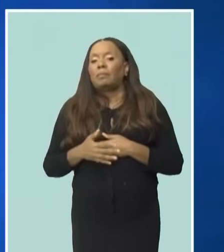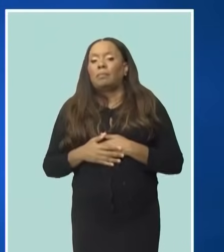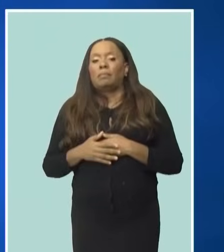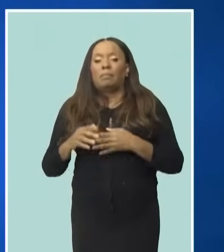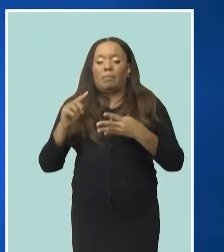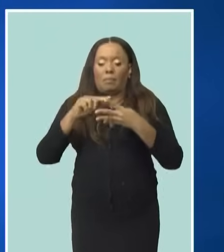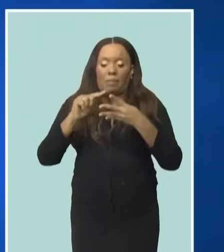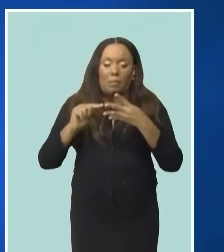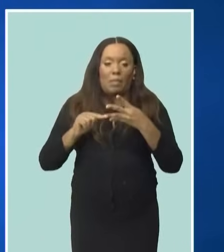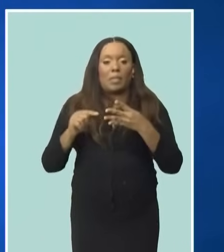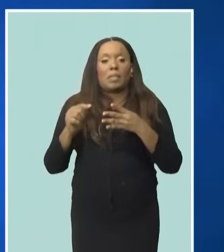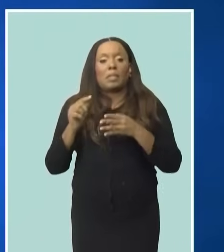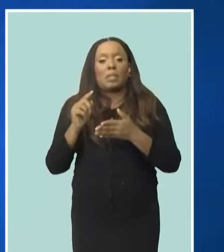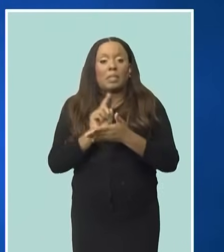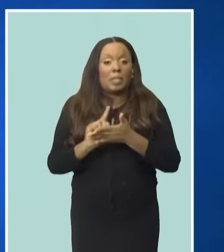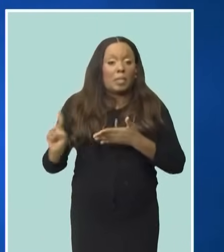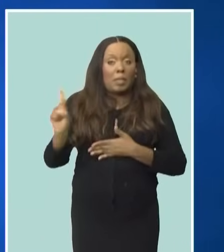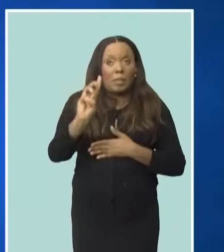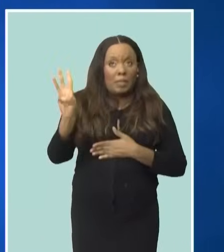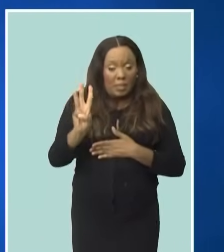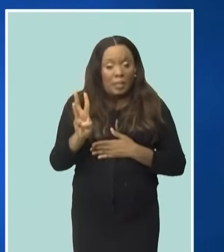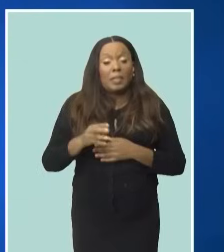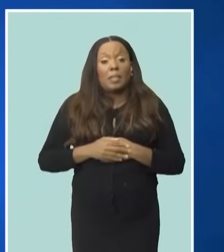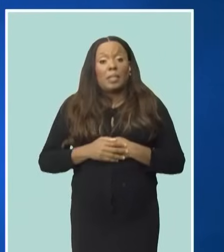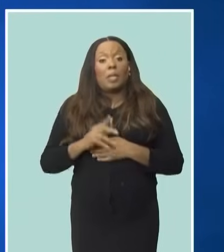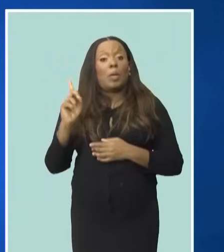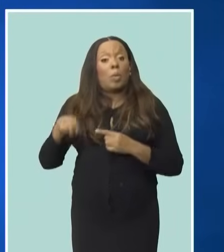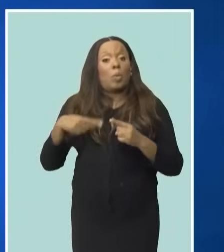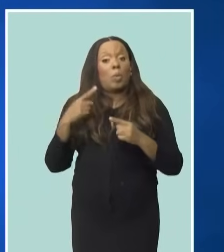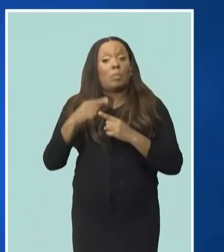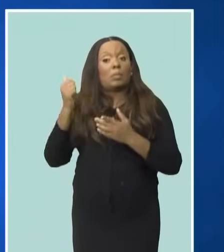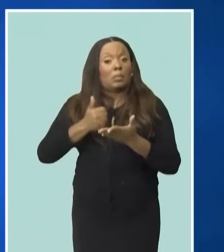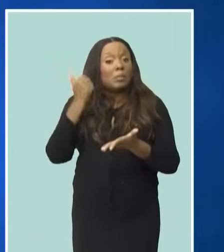Wednesday. And once we confirm, we're